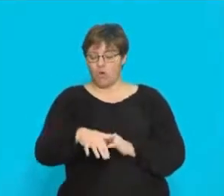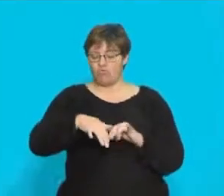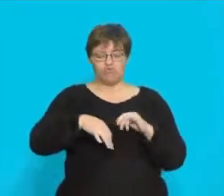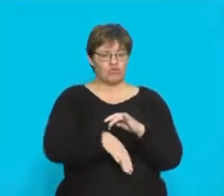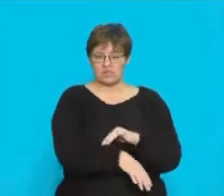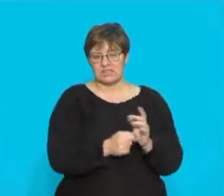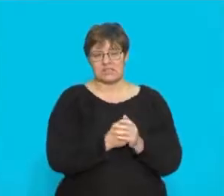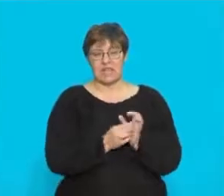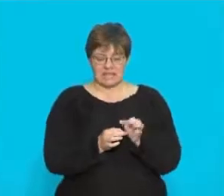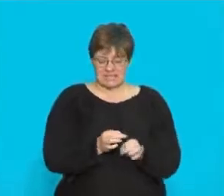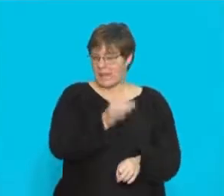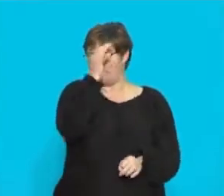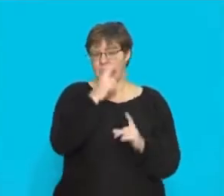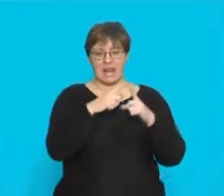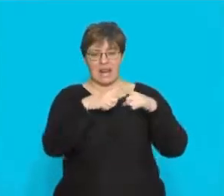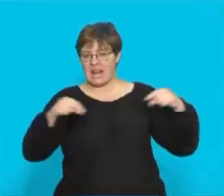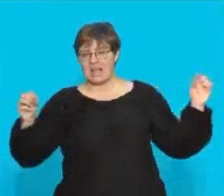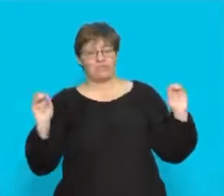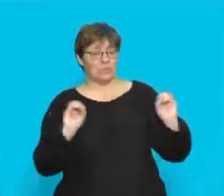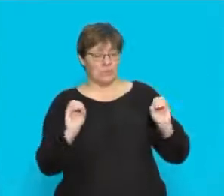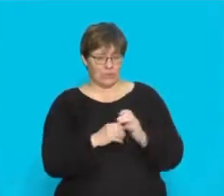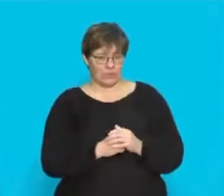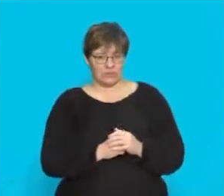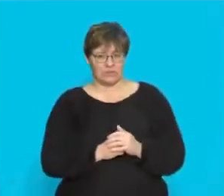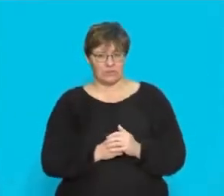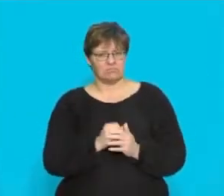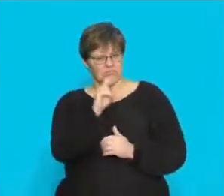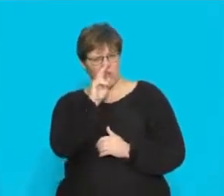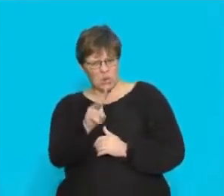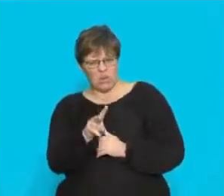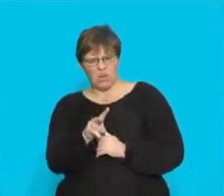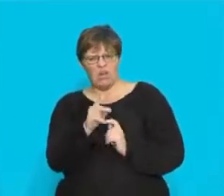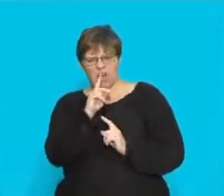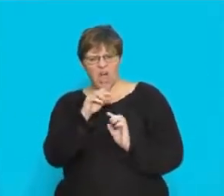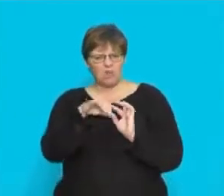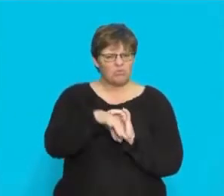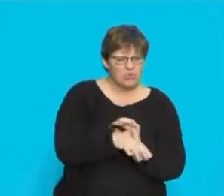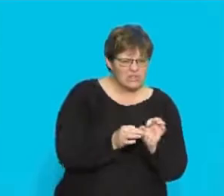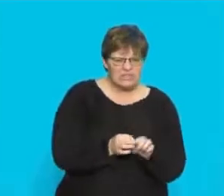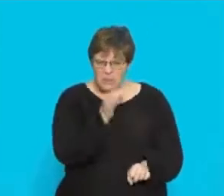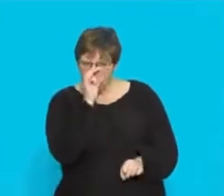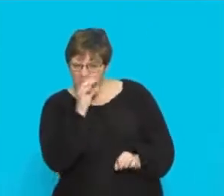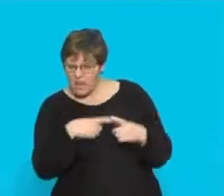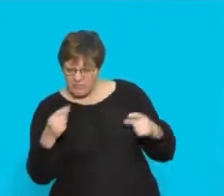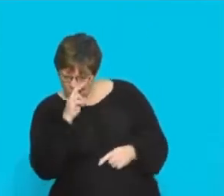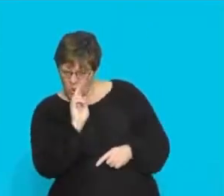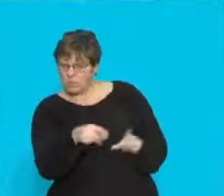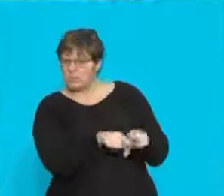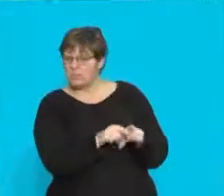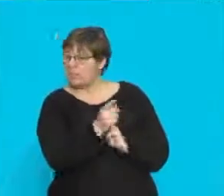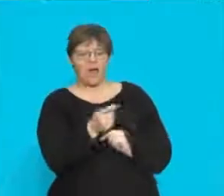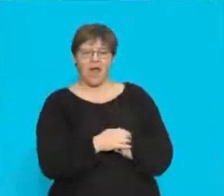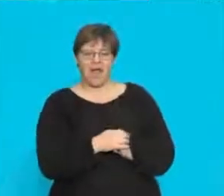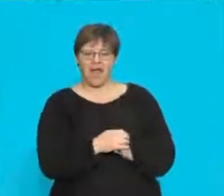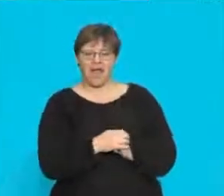roots, they don't have stems, they don't have leaves. I know that looks like that's roots, it's stems, and it's leaves, but it's actually not. It's